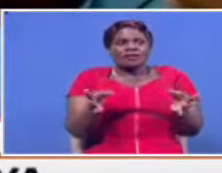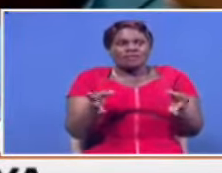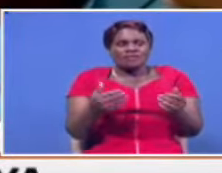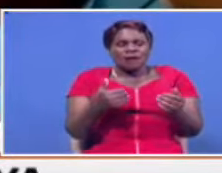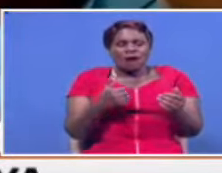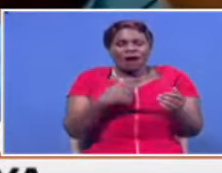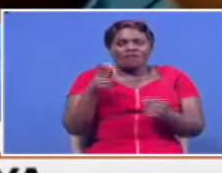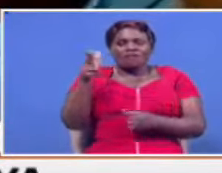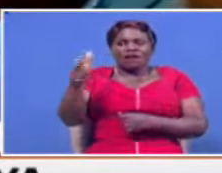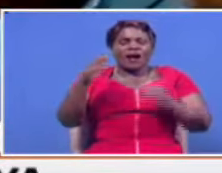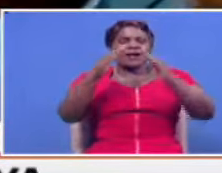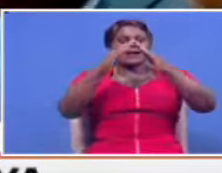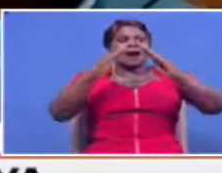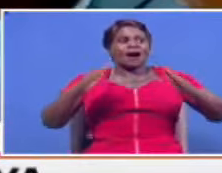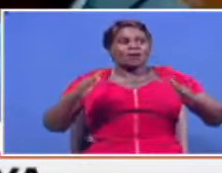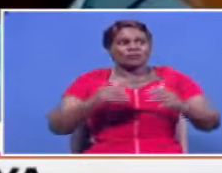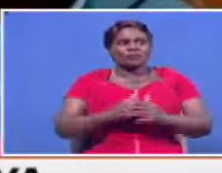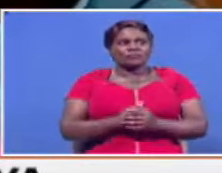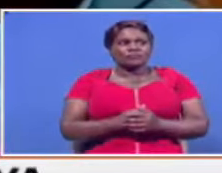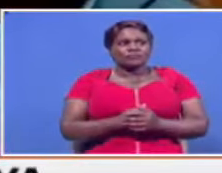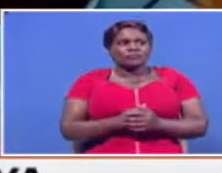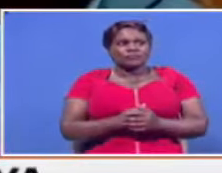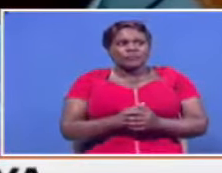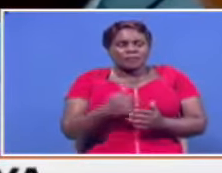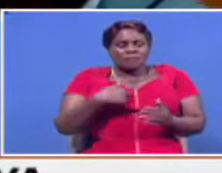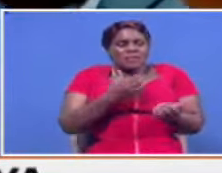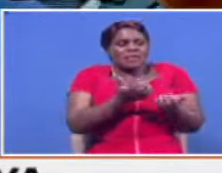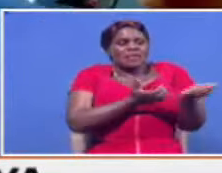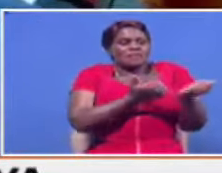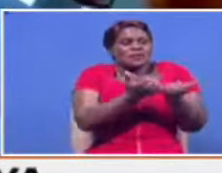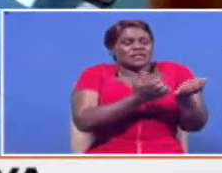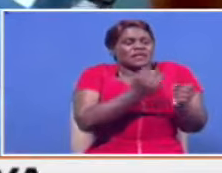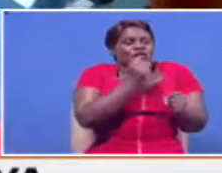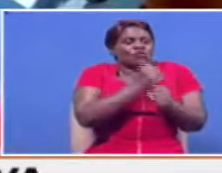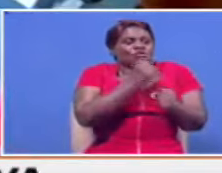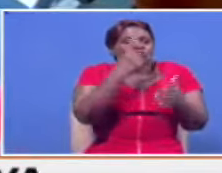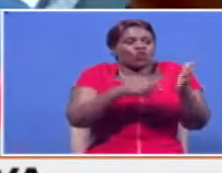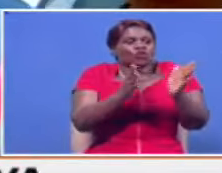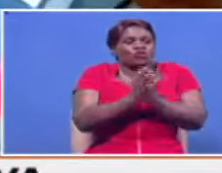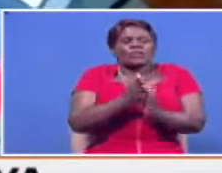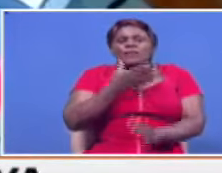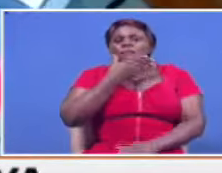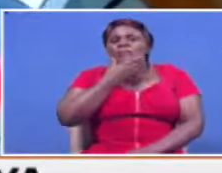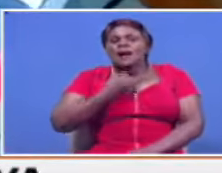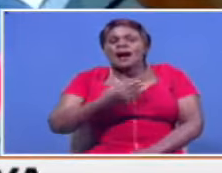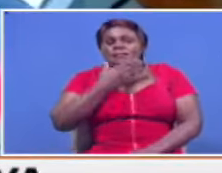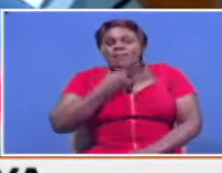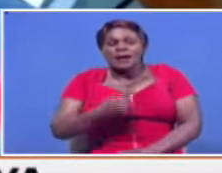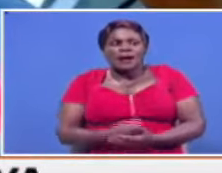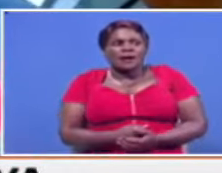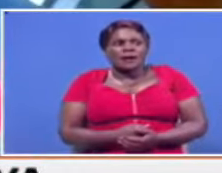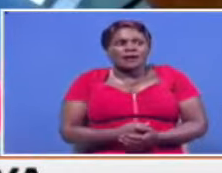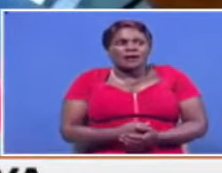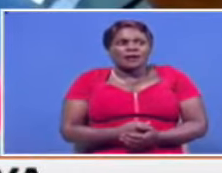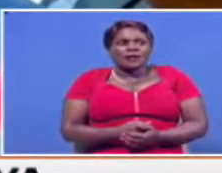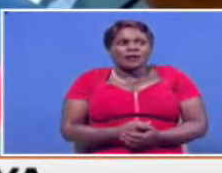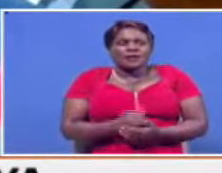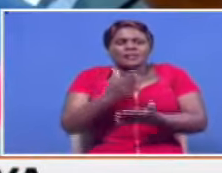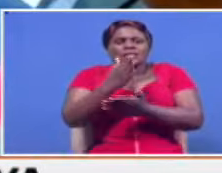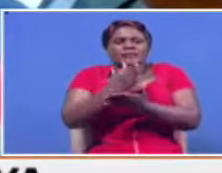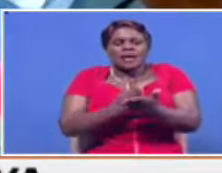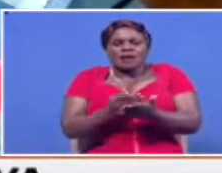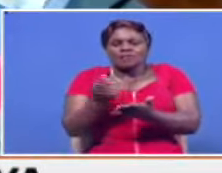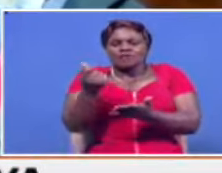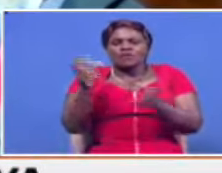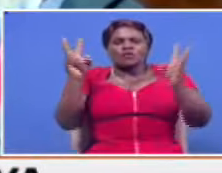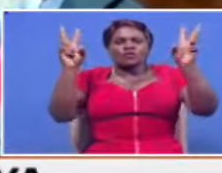in the house. What business do I do with Baba? And then they said they had some few